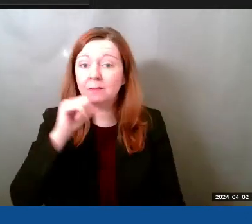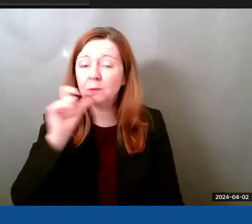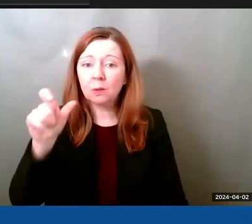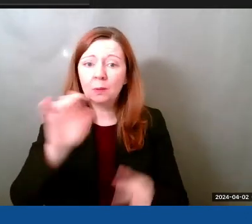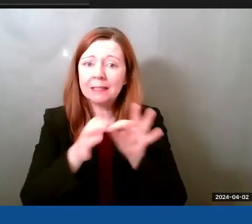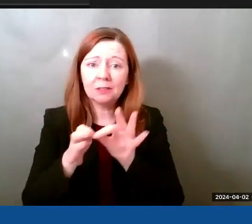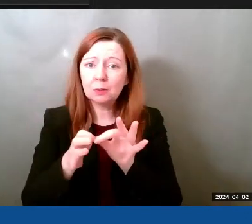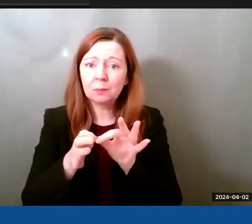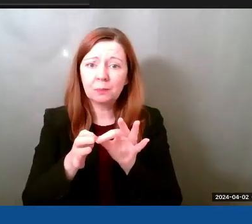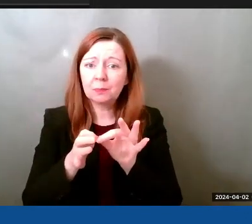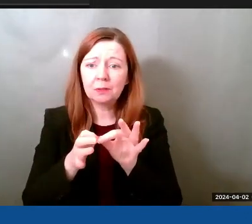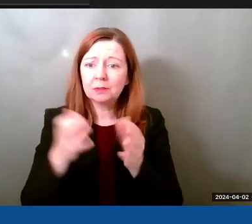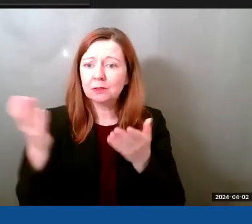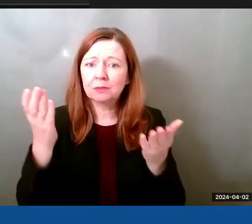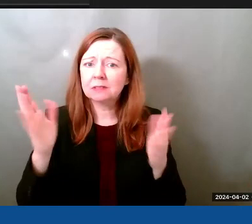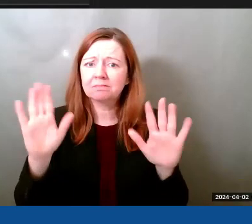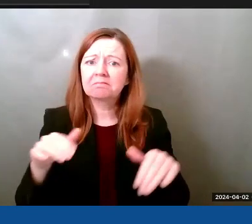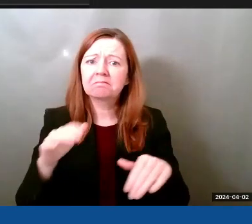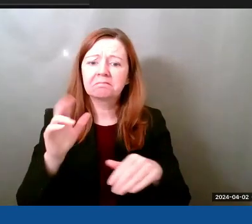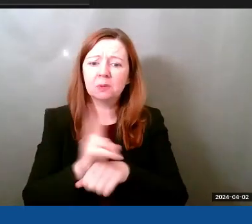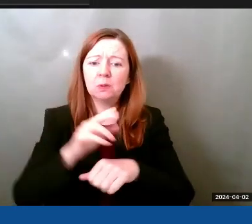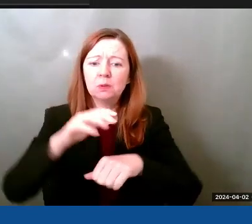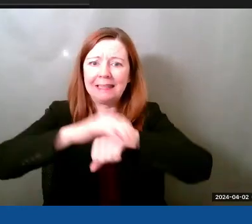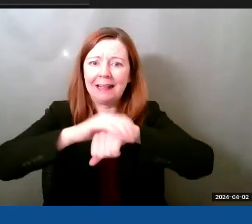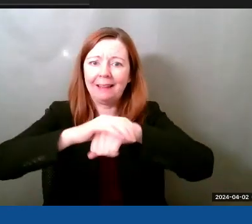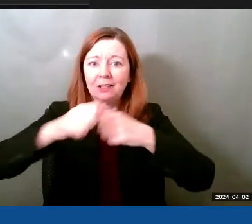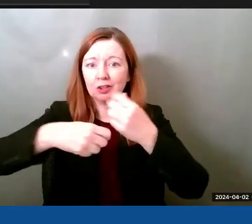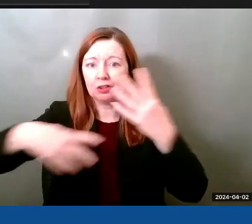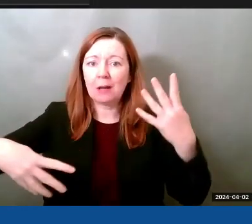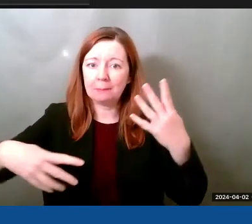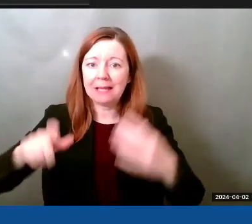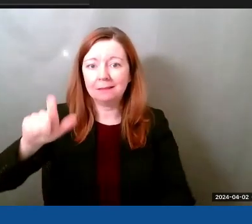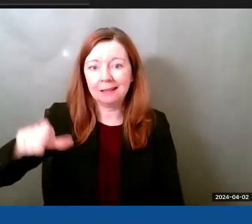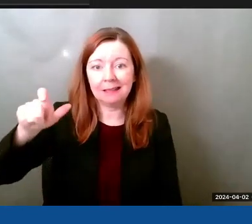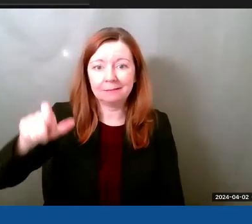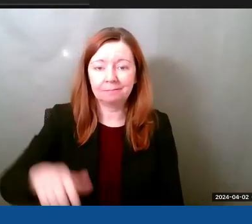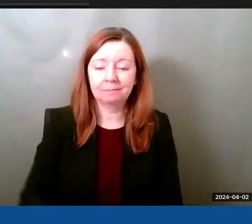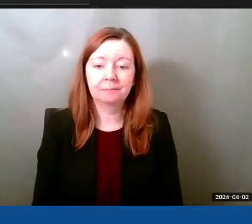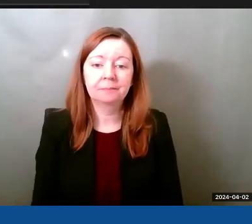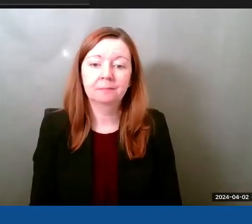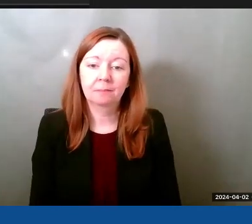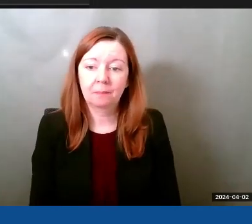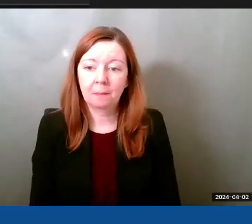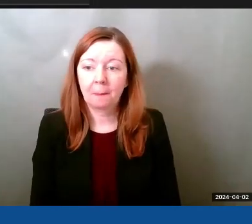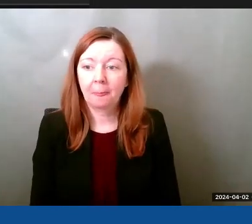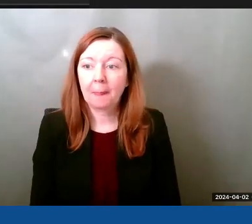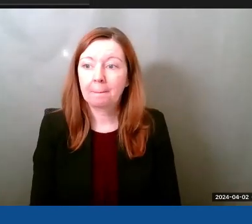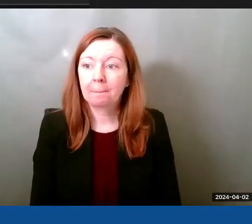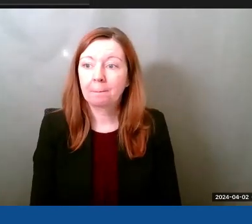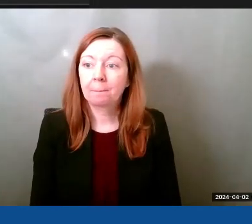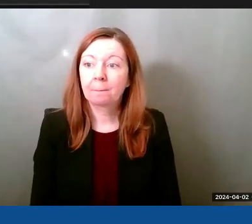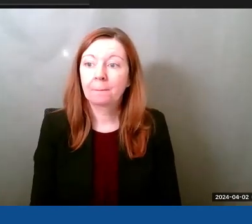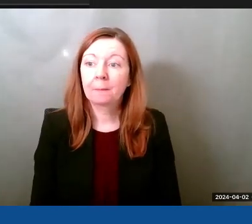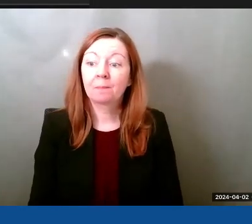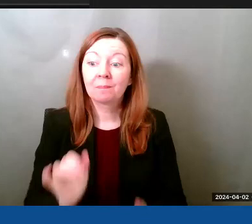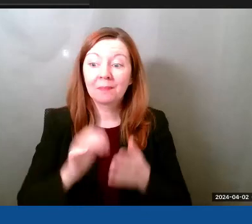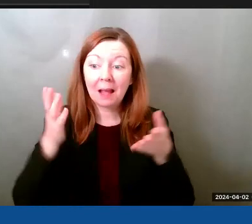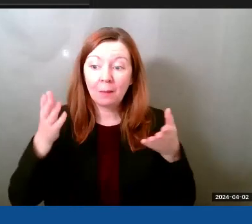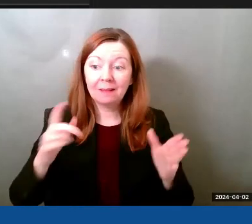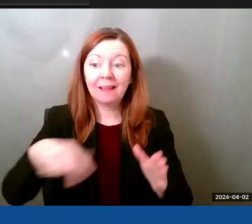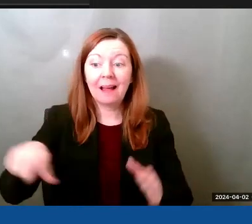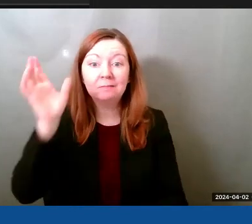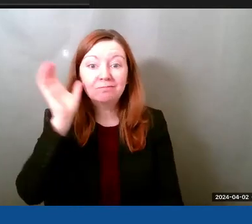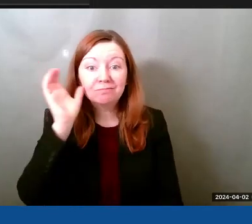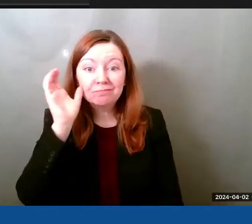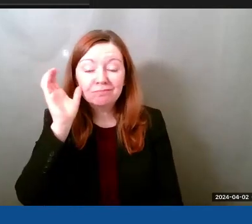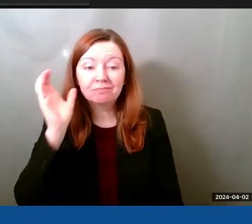services, please use the English drop-down option under Listen In. This will allow you to hear